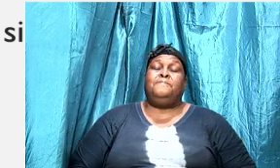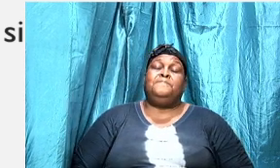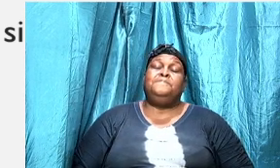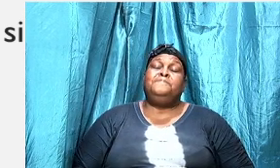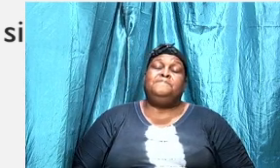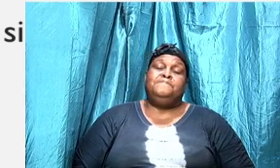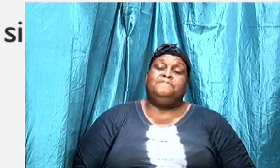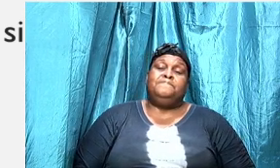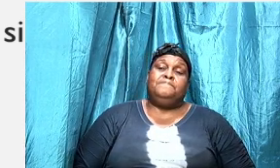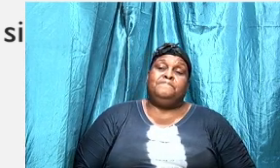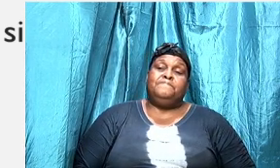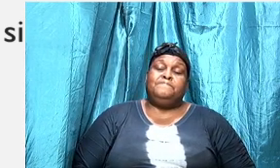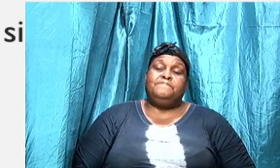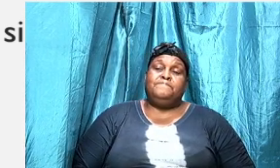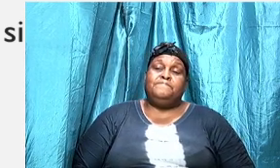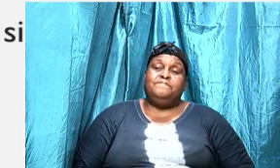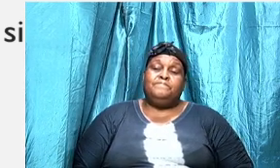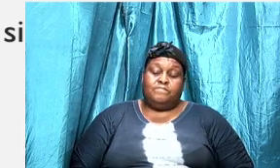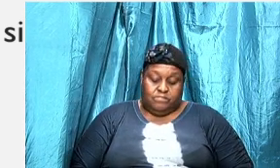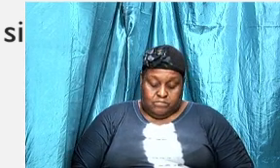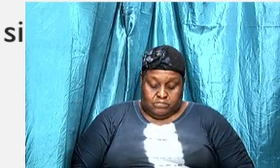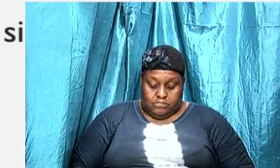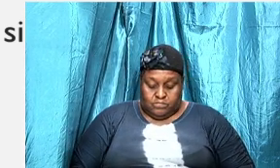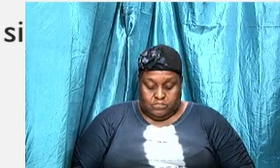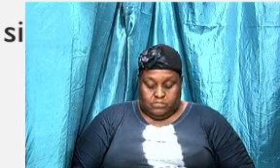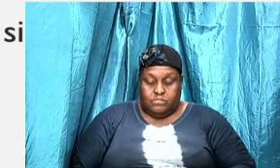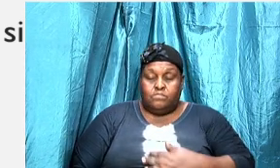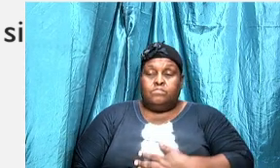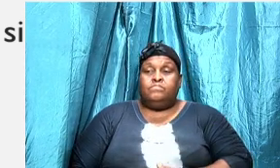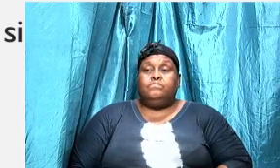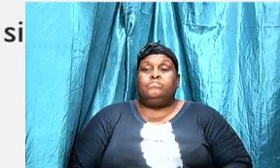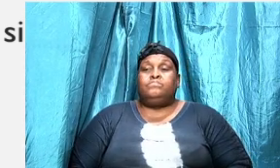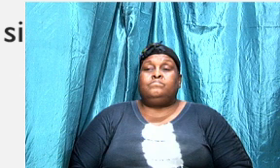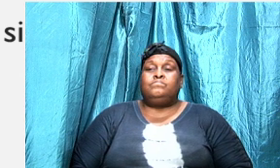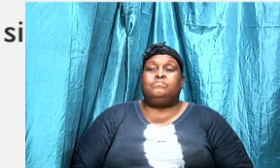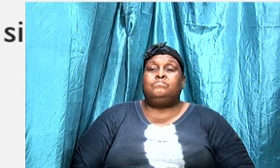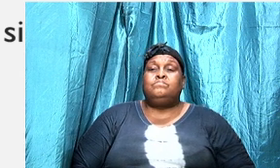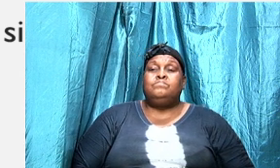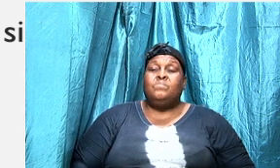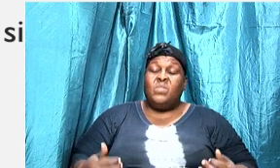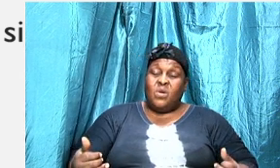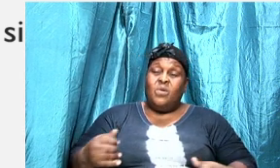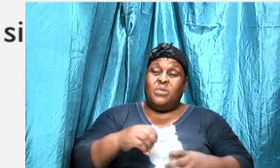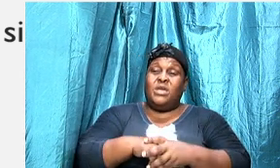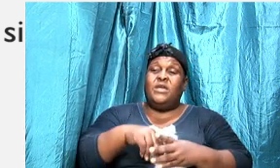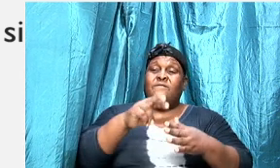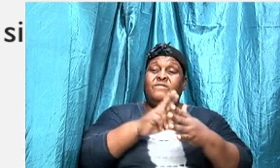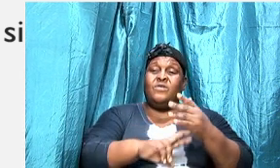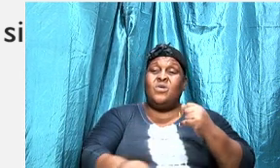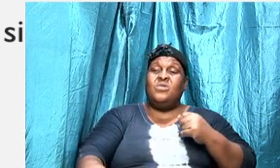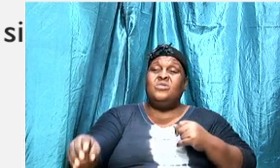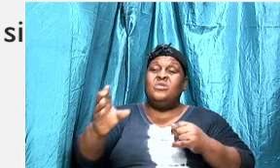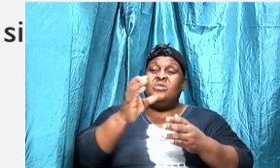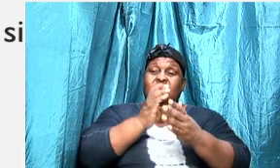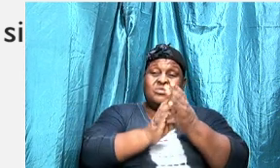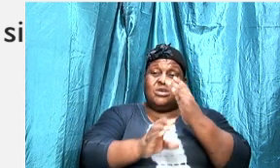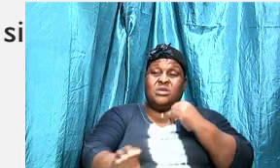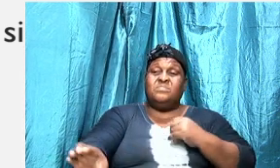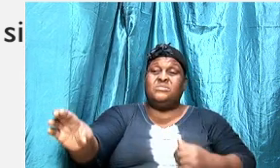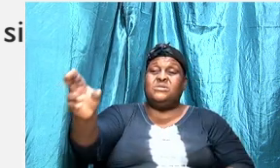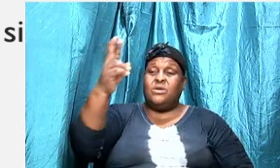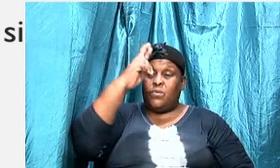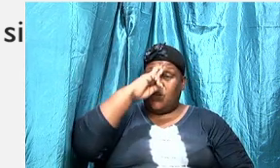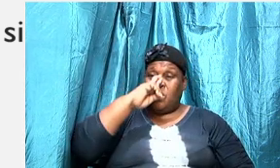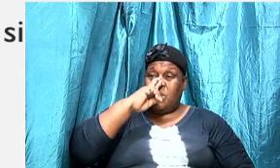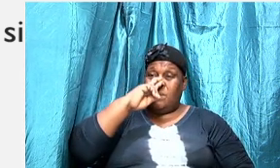Okay. Now in verse in chapter